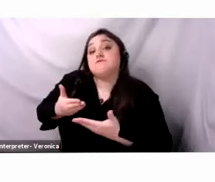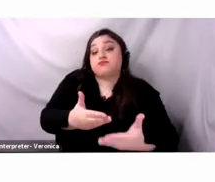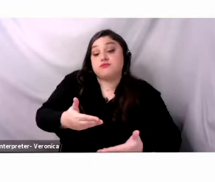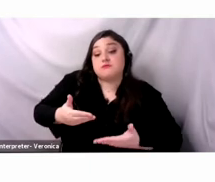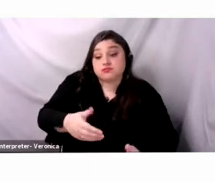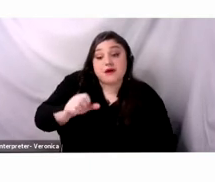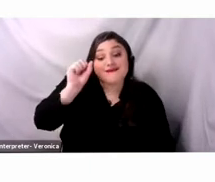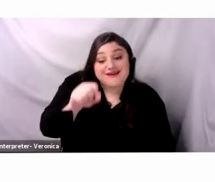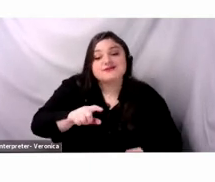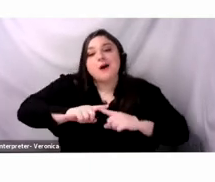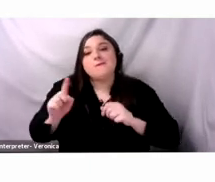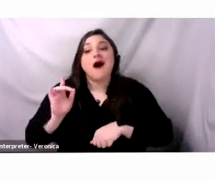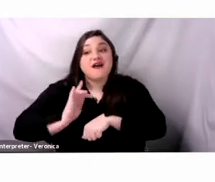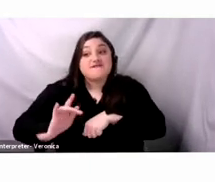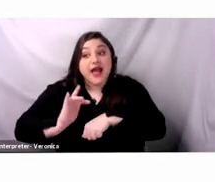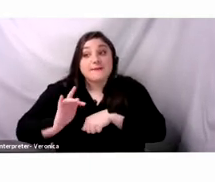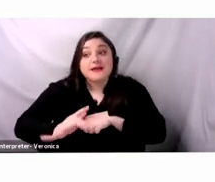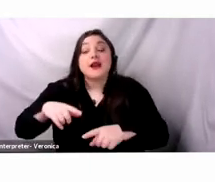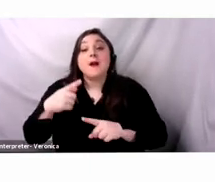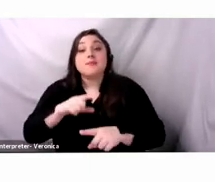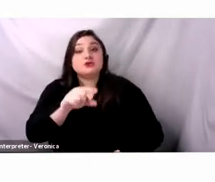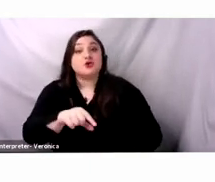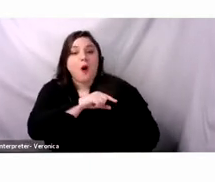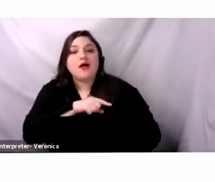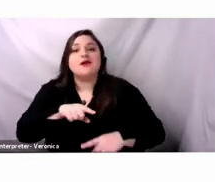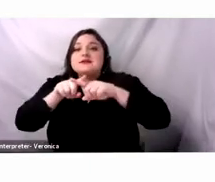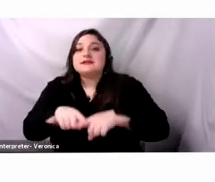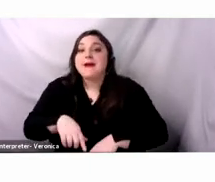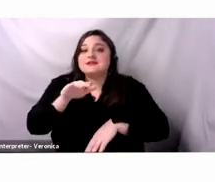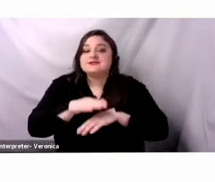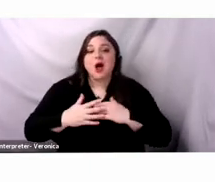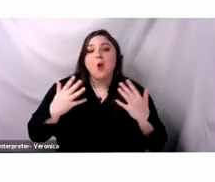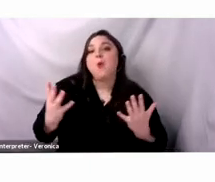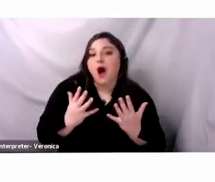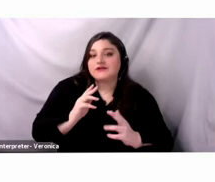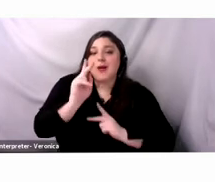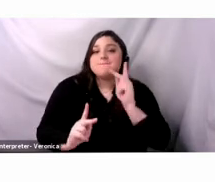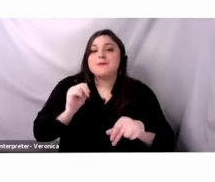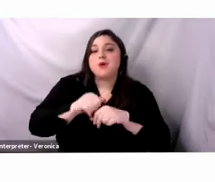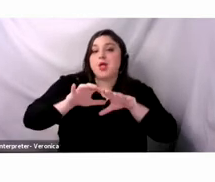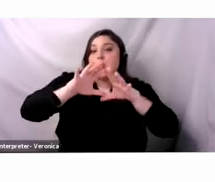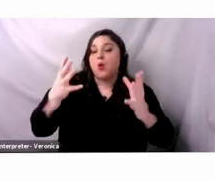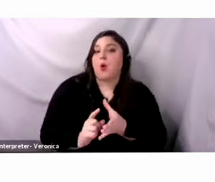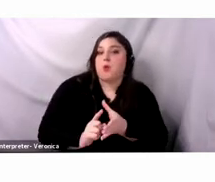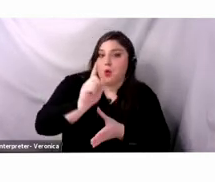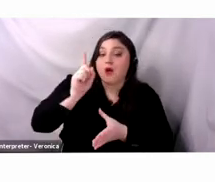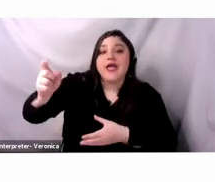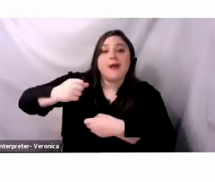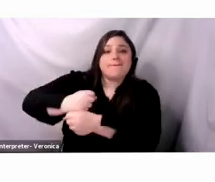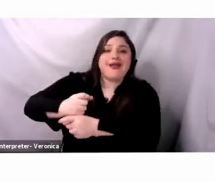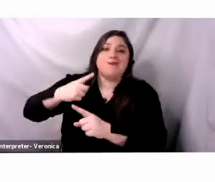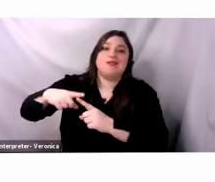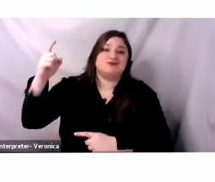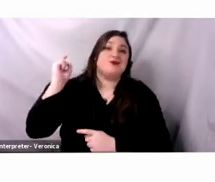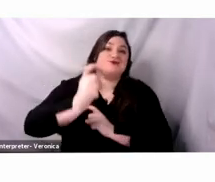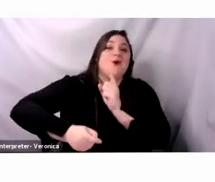quality depends 100% on what people in the global north are making, purchasing, and donating. Also, when importers get